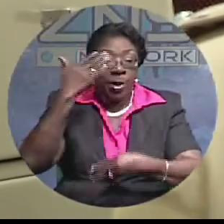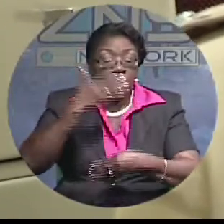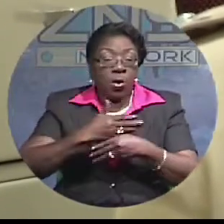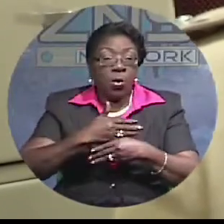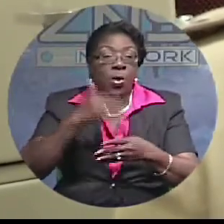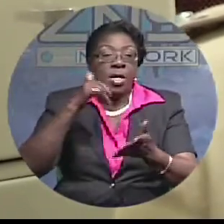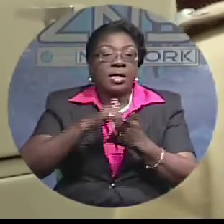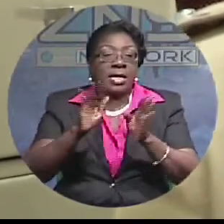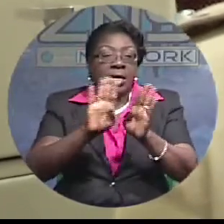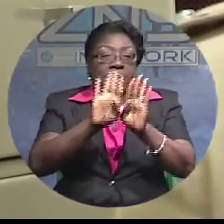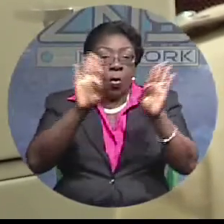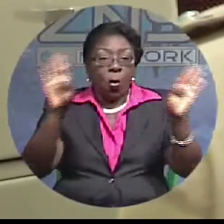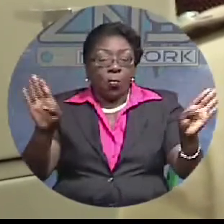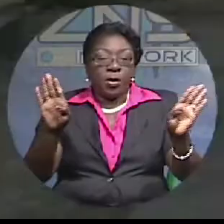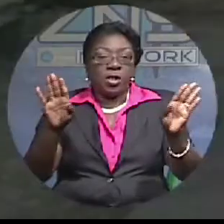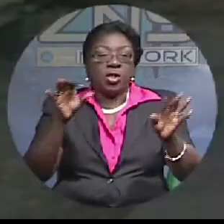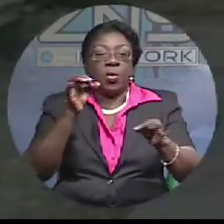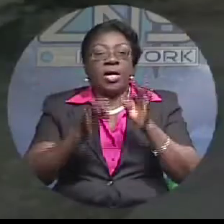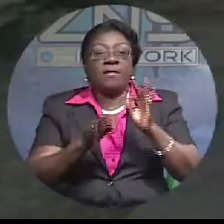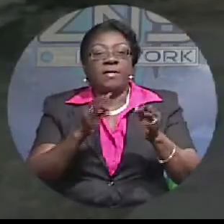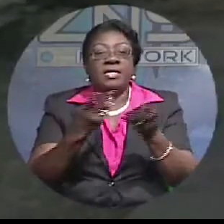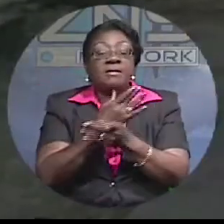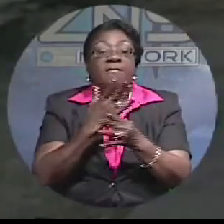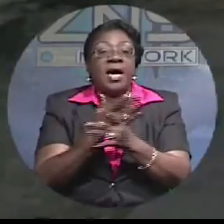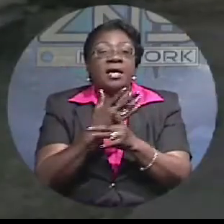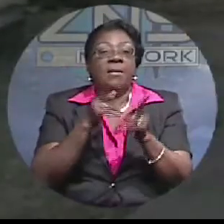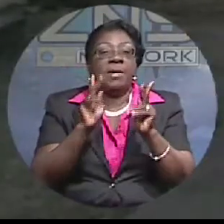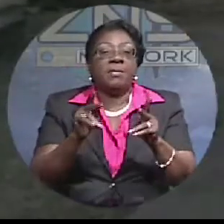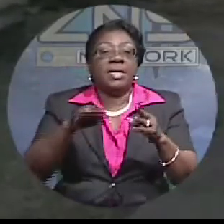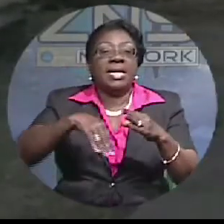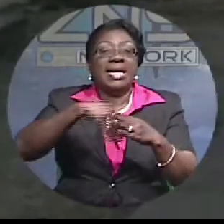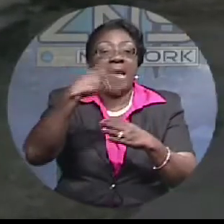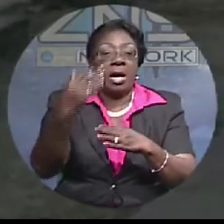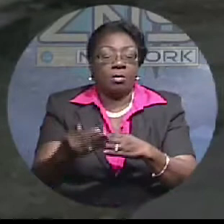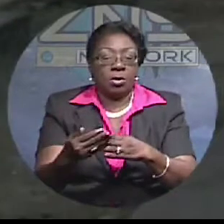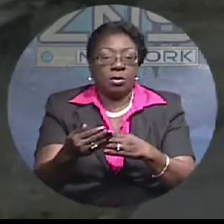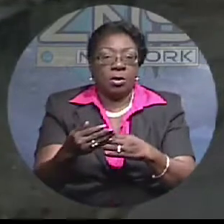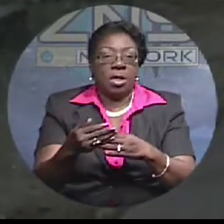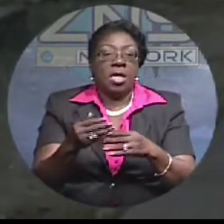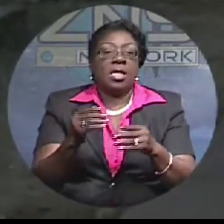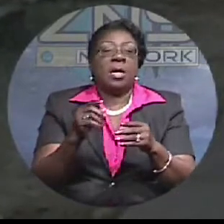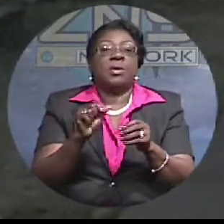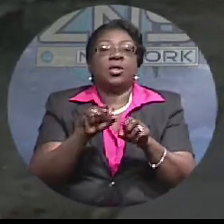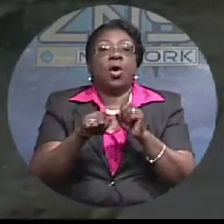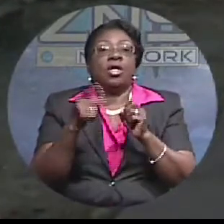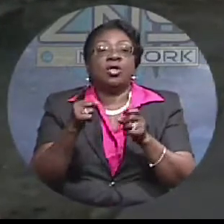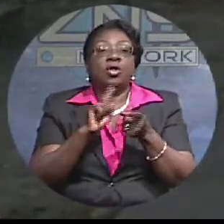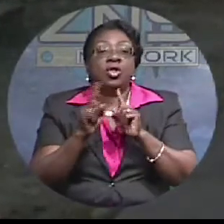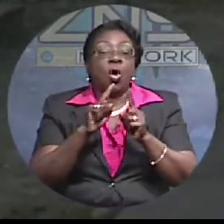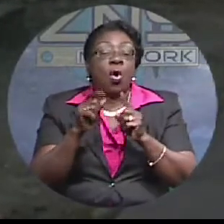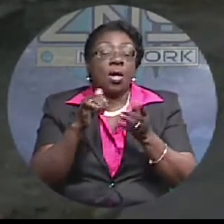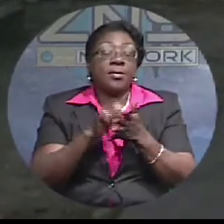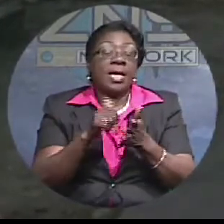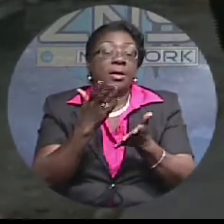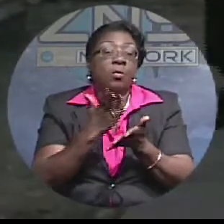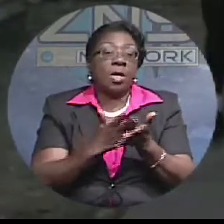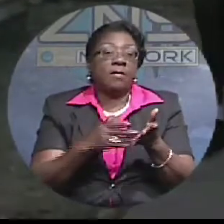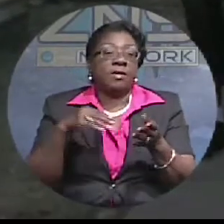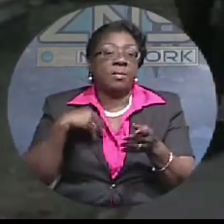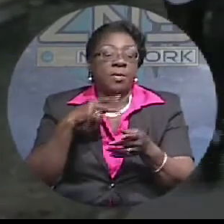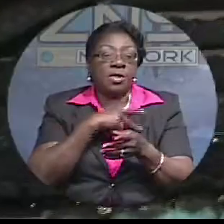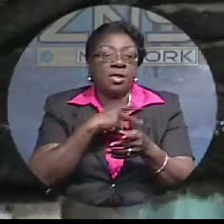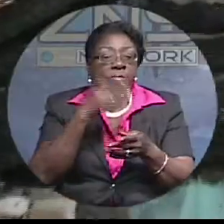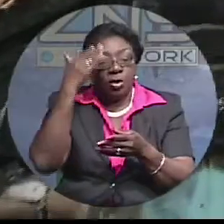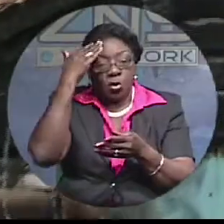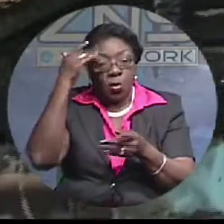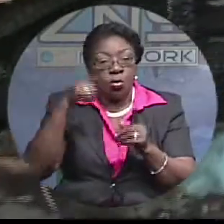is used as a fire escape. Now, rumors also circulated among community members about one of the victims being known to